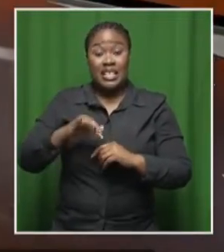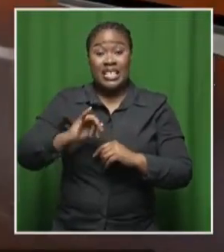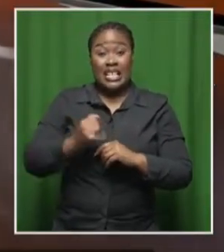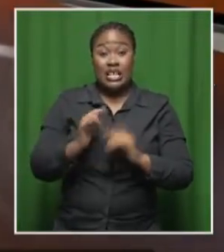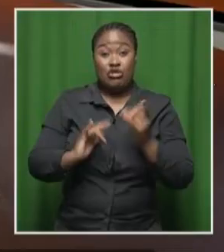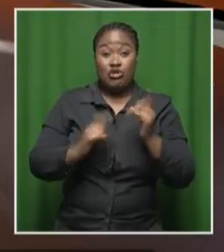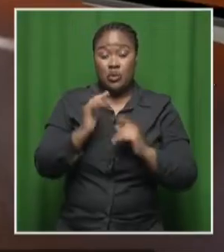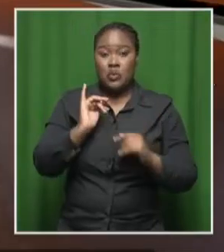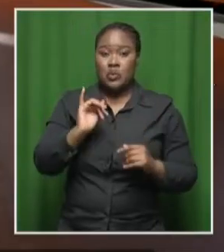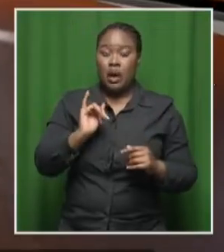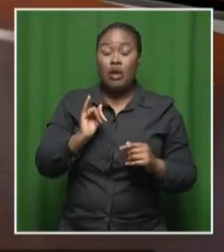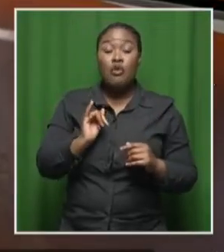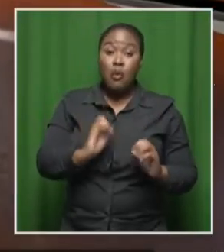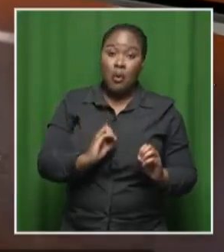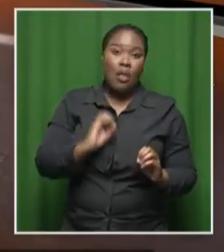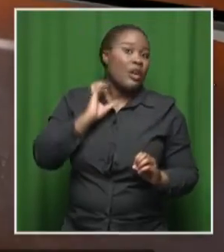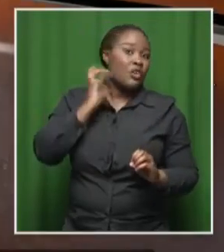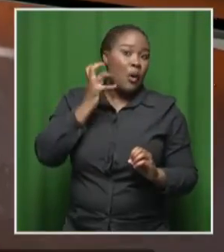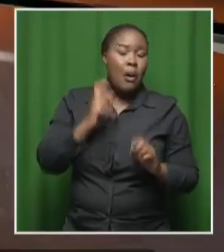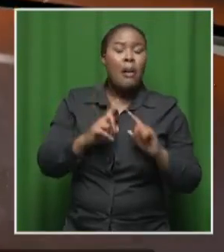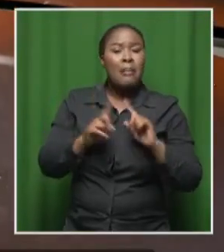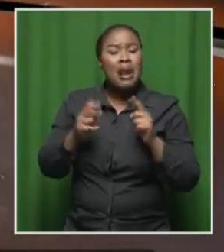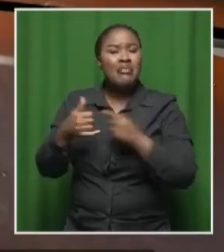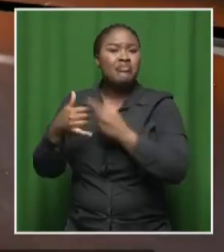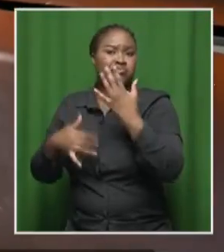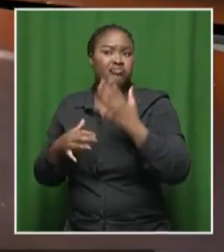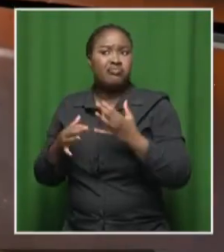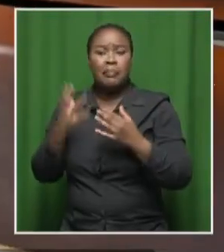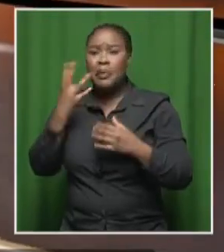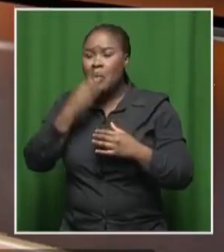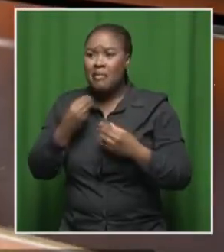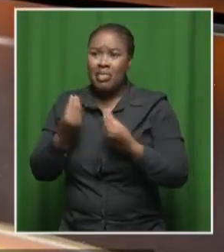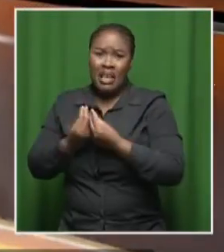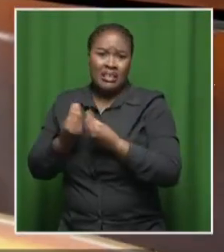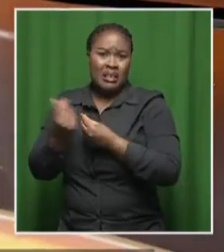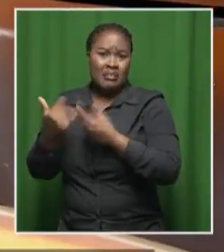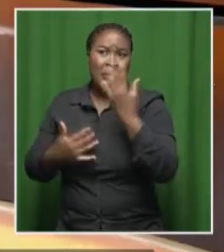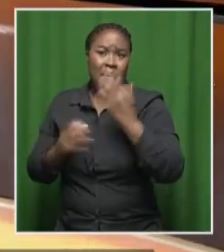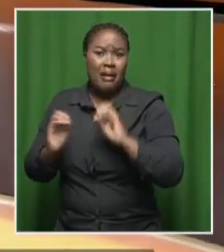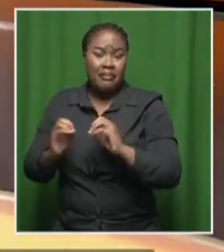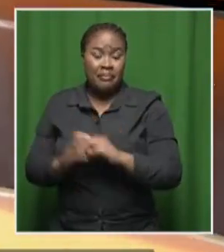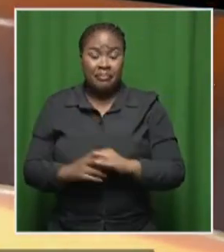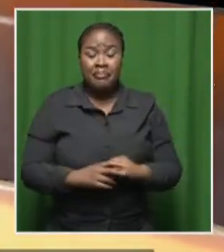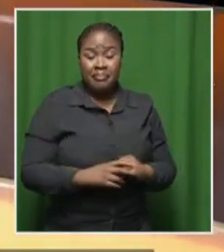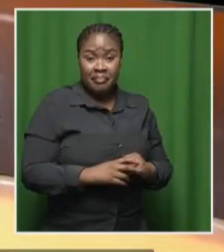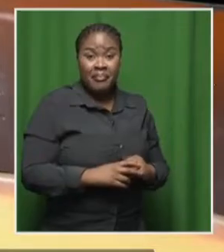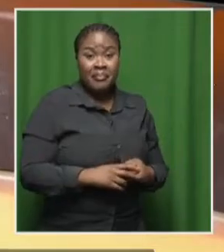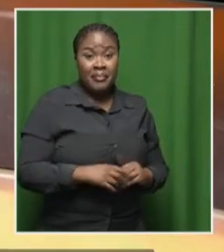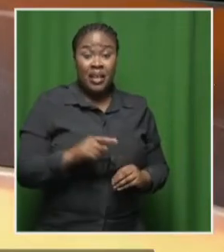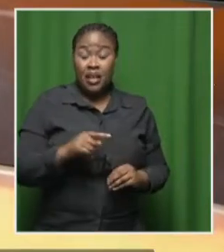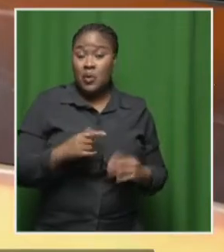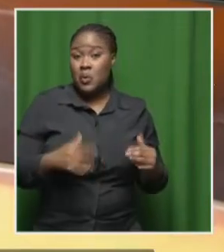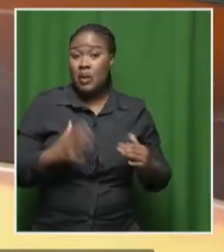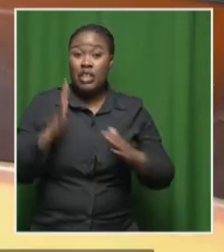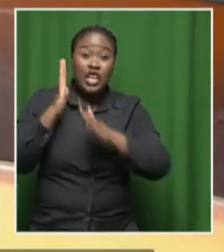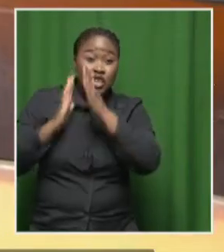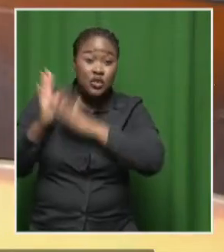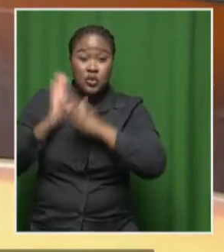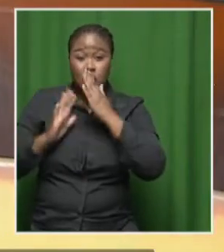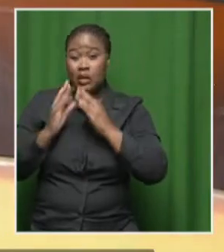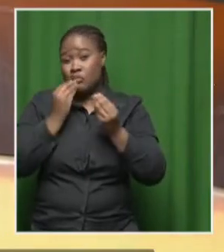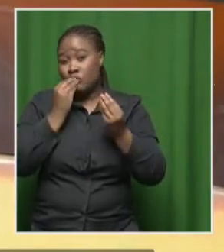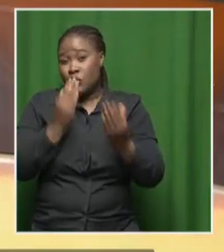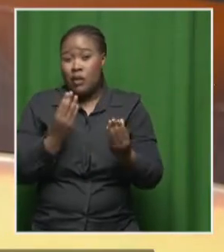this extraordinary, vibrant city where... Yeah, for sure. The history itself is so rich. Eh? The history and the